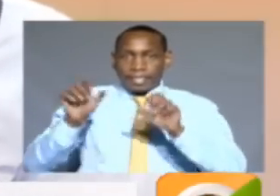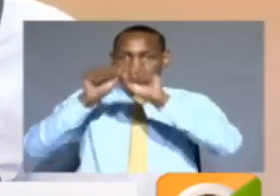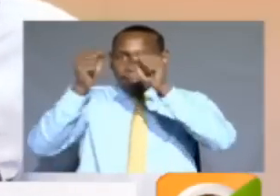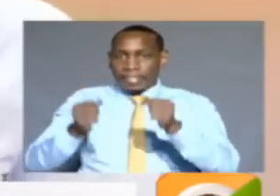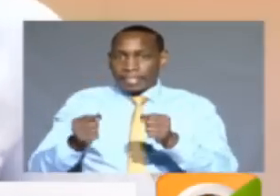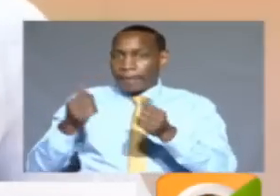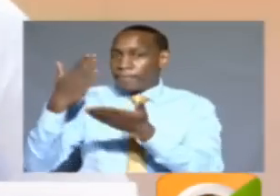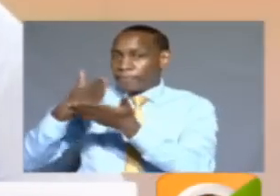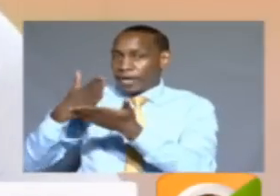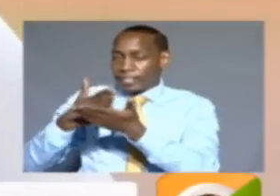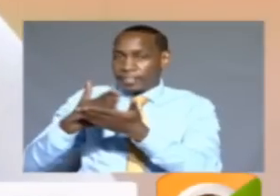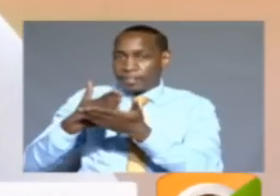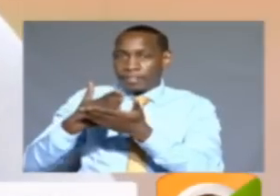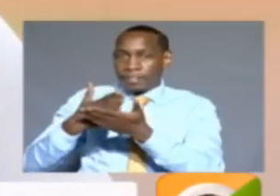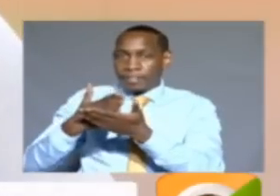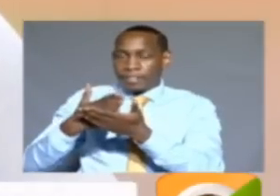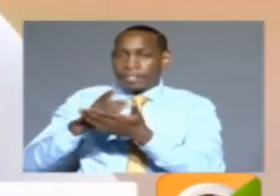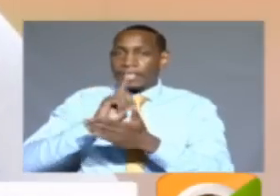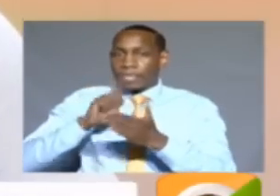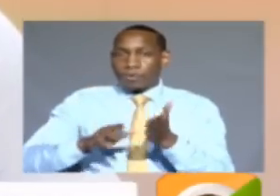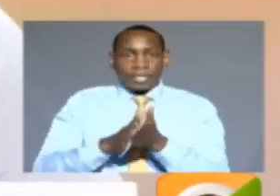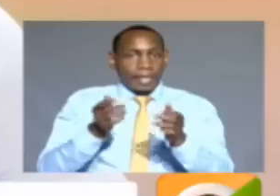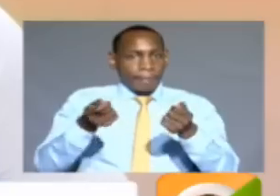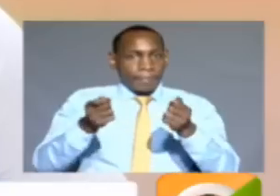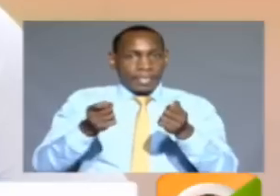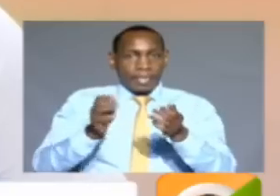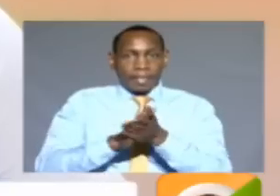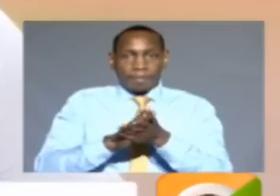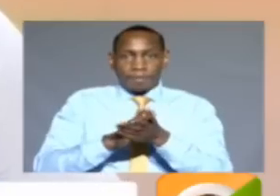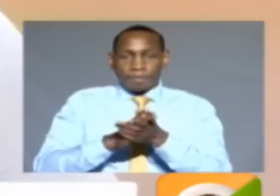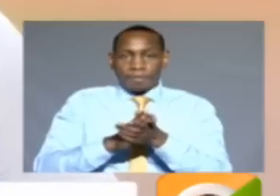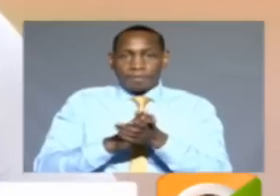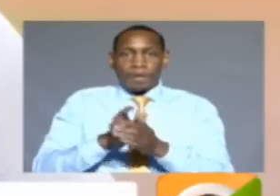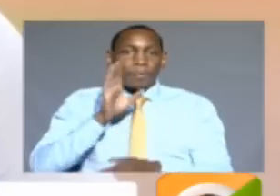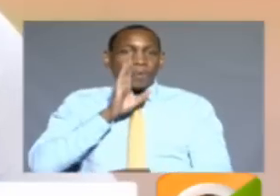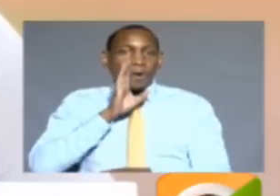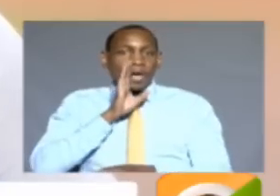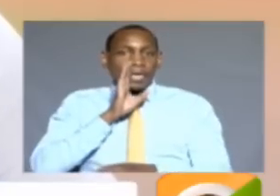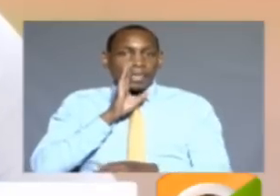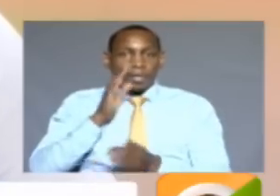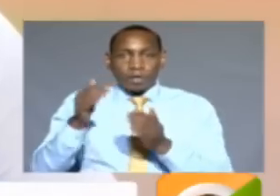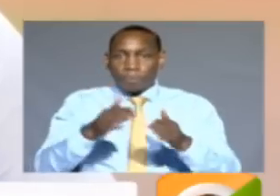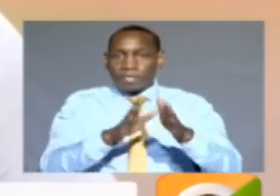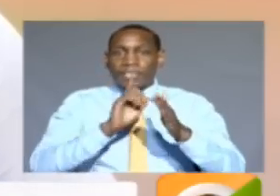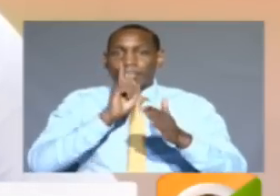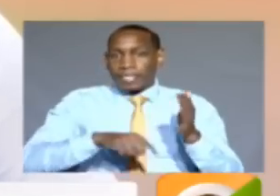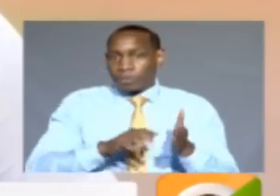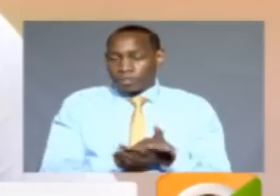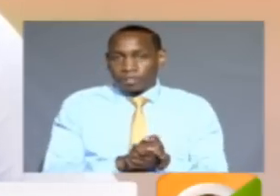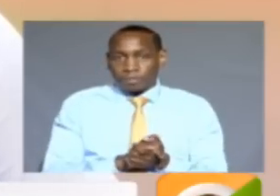Facts, and dismissing the media as a propaganda tool, and saying that this is not